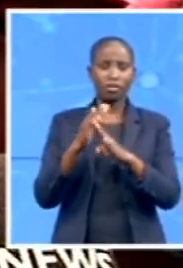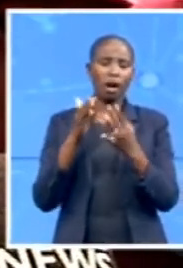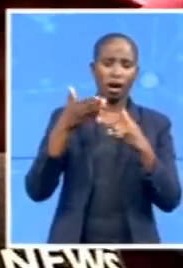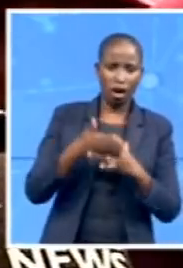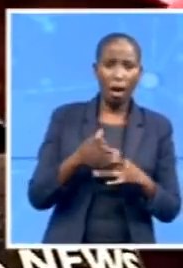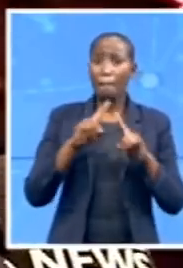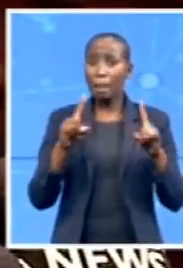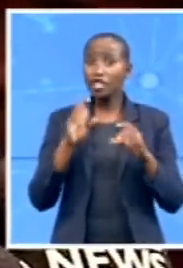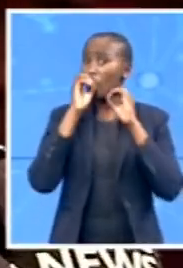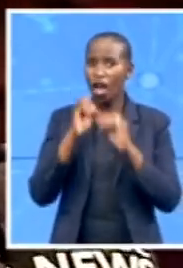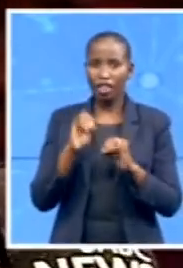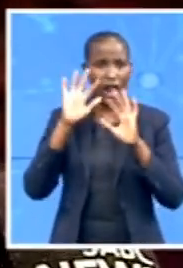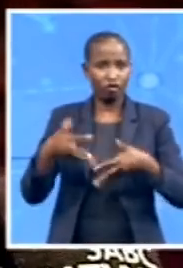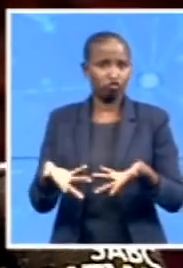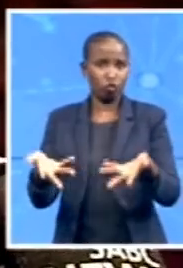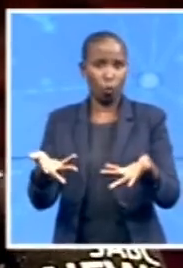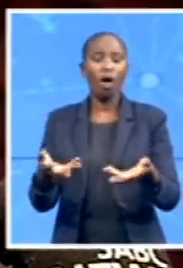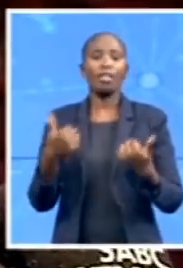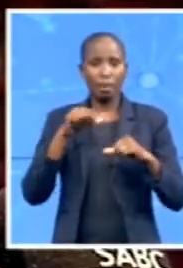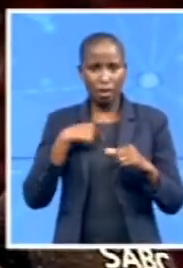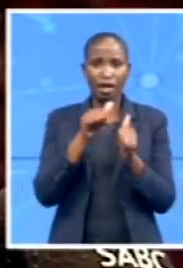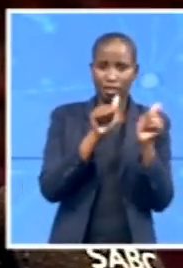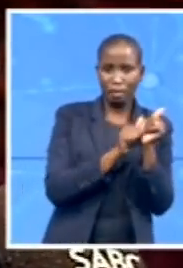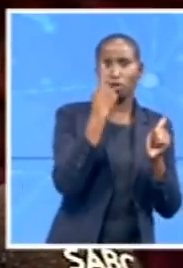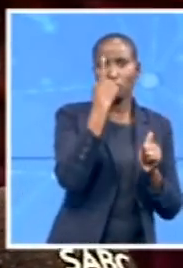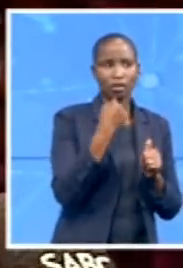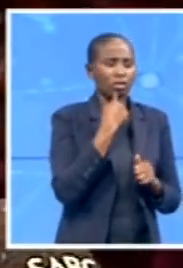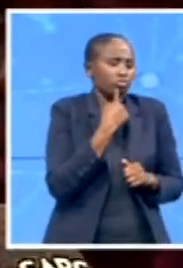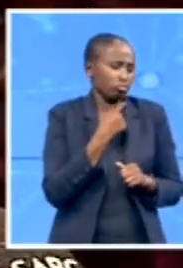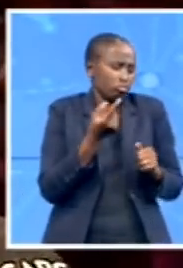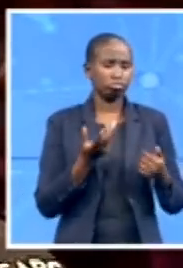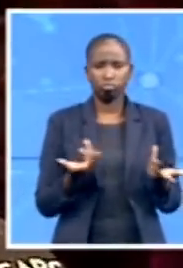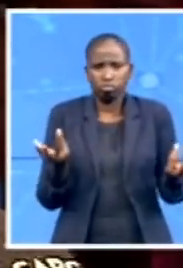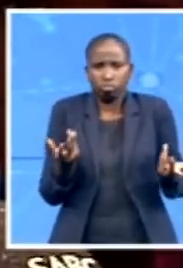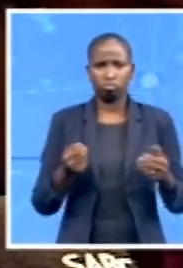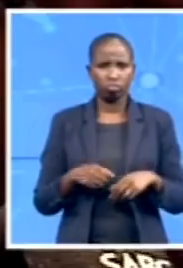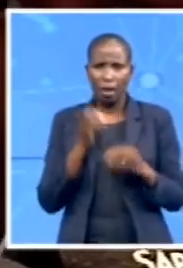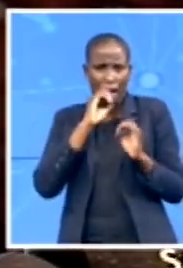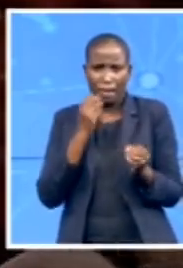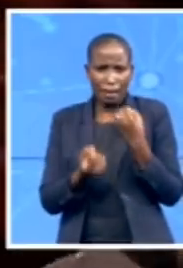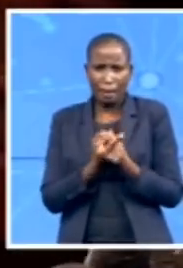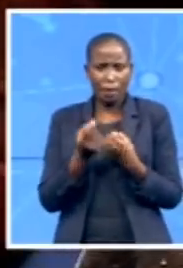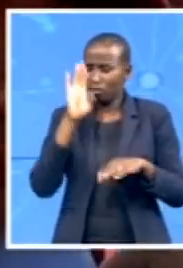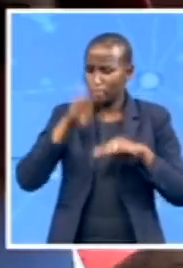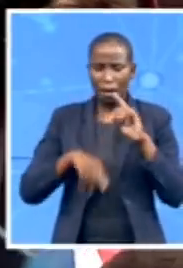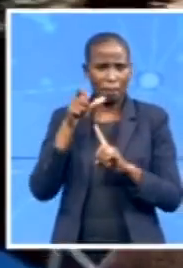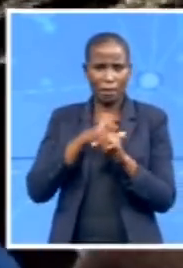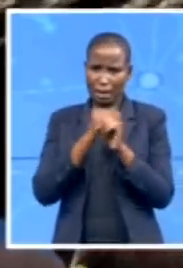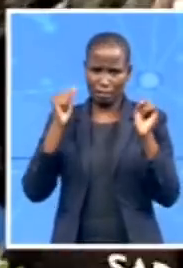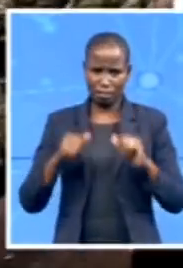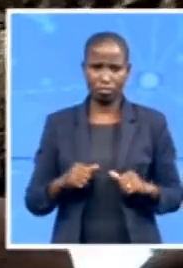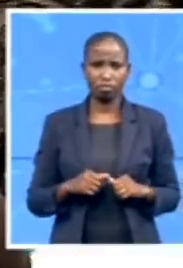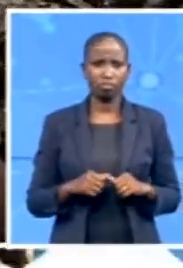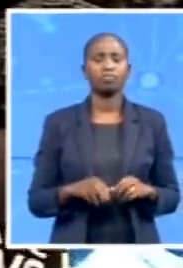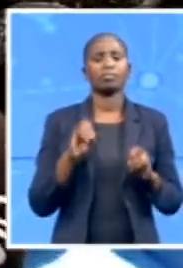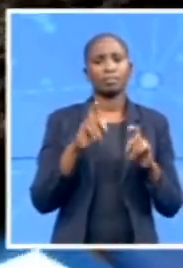deputy principal and she's like, oh well. And I gave her my statement and nothing was done about that. That's fine. This is there, we take that. Okay.